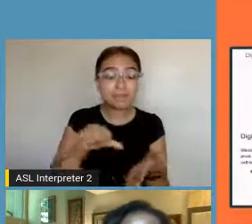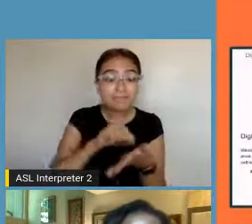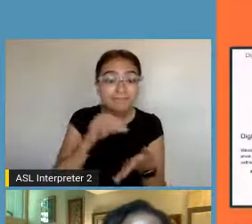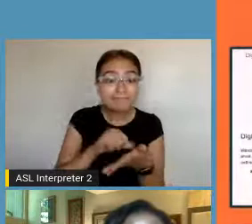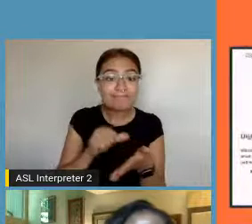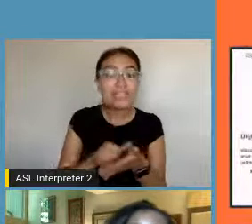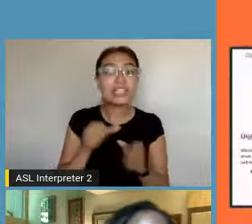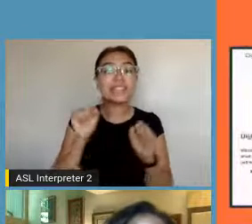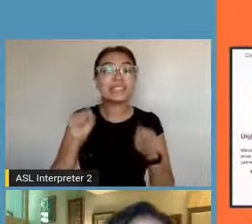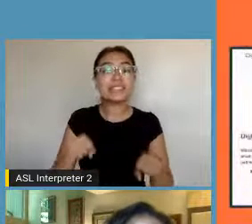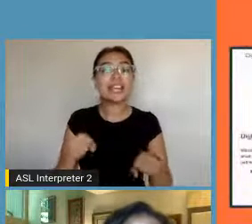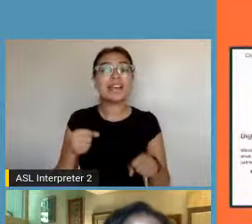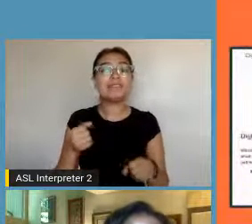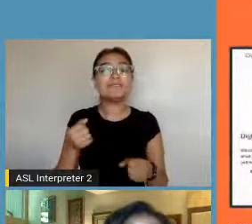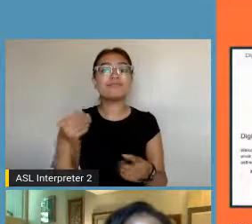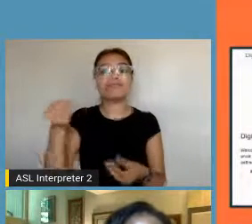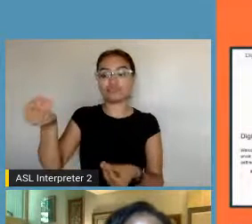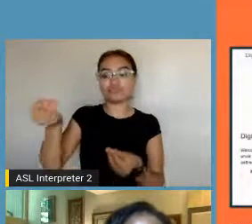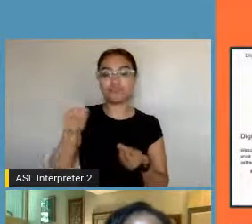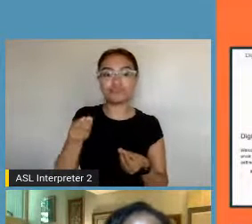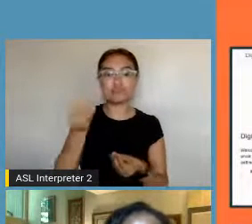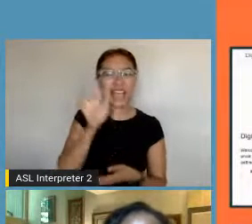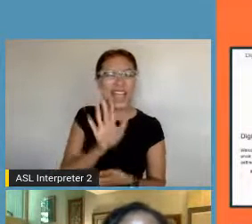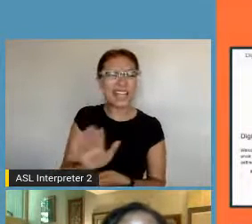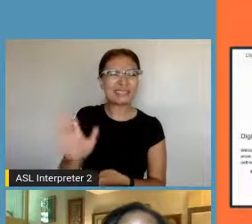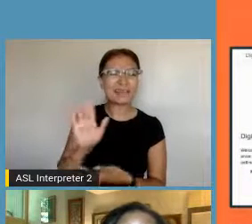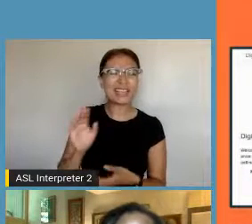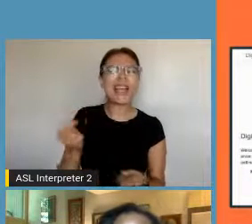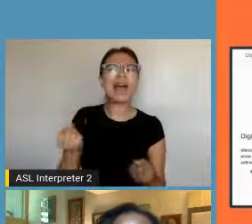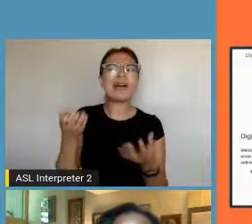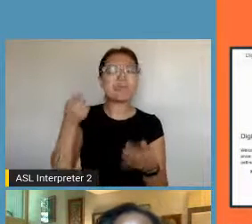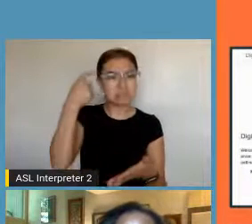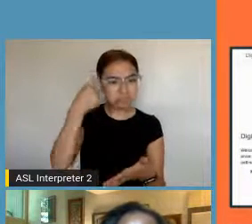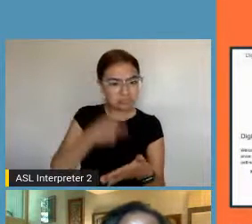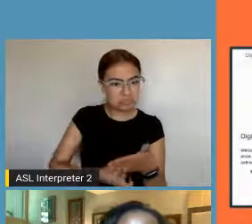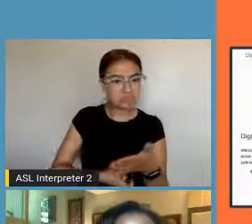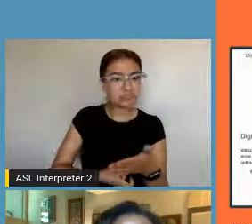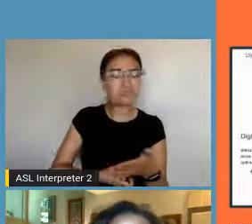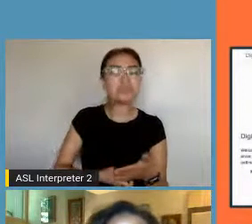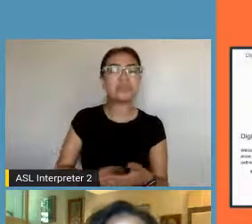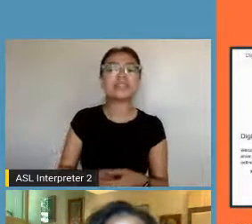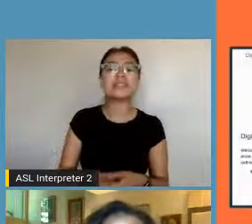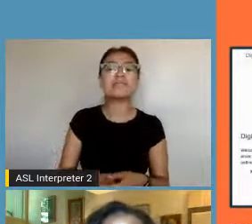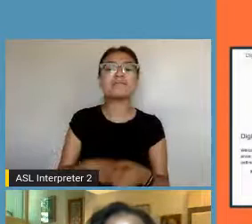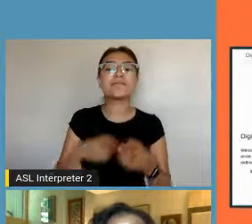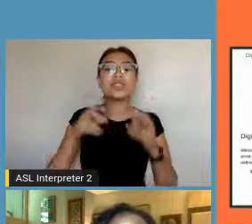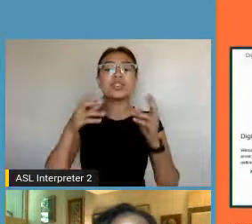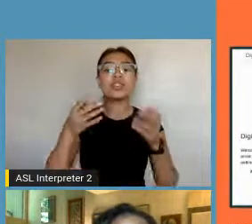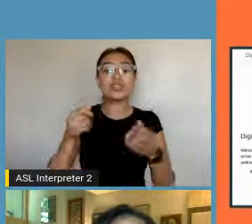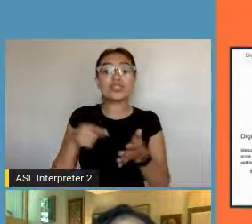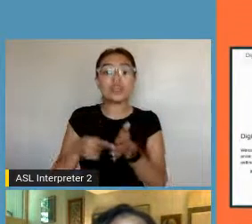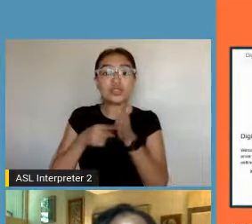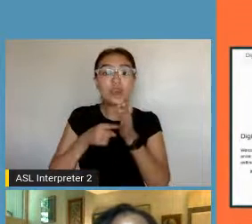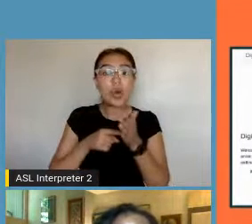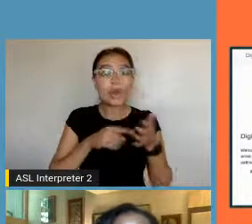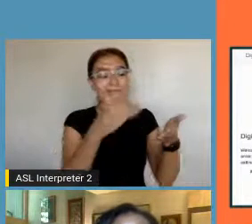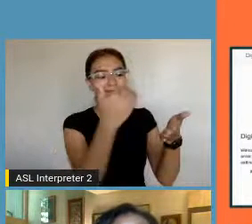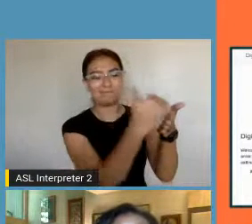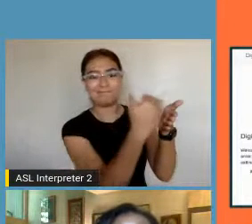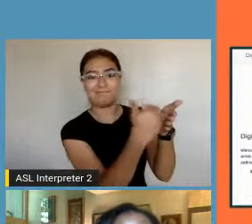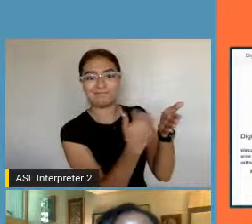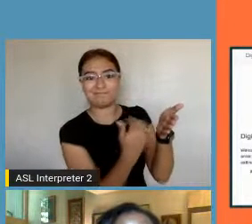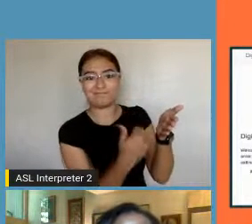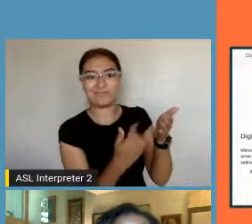give an estimate of how much this is going to cost you. There's a breakdown of processes to be performed, the preparation, the